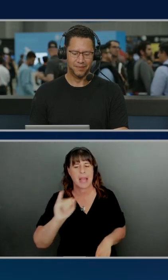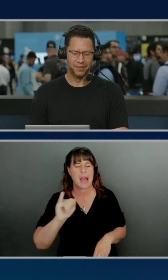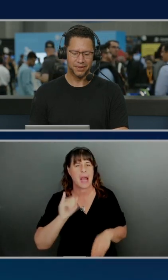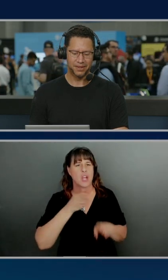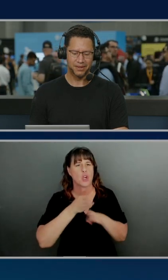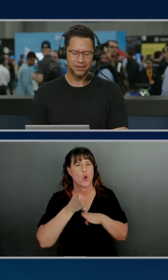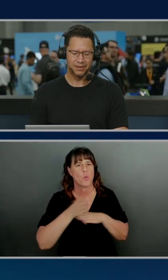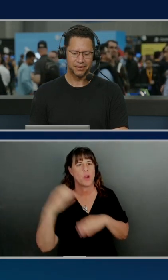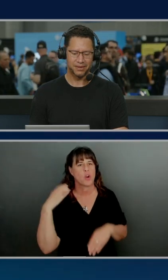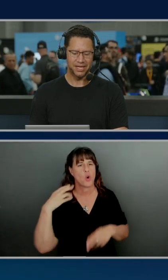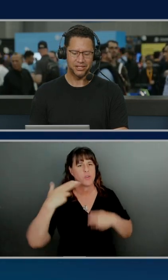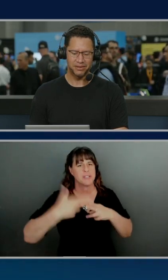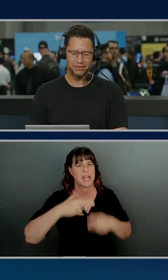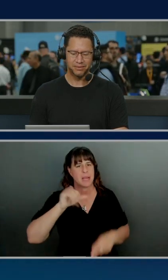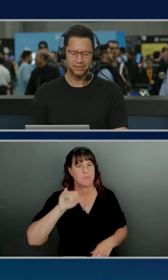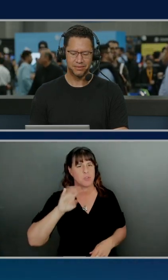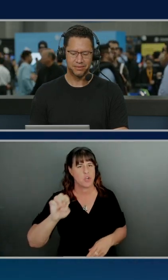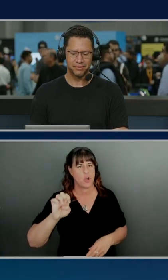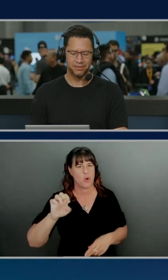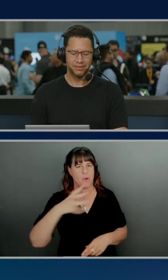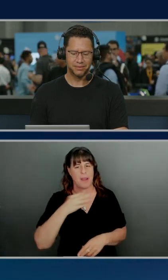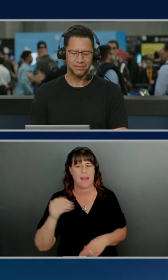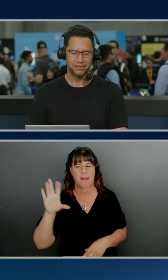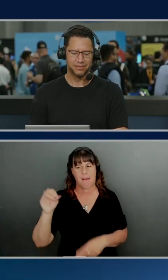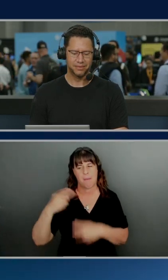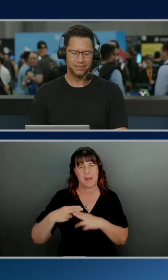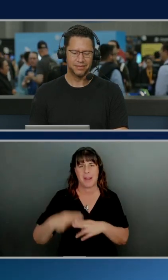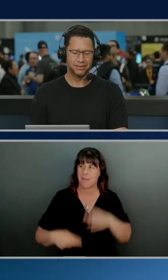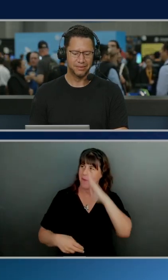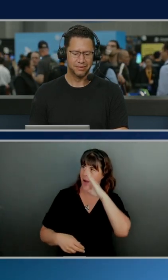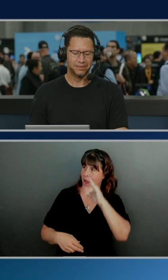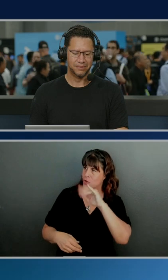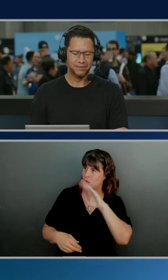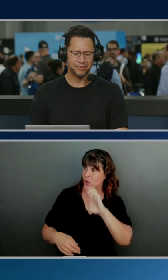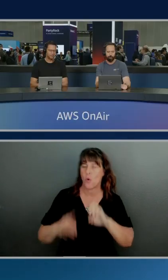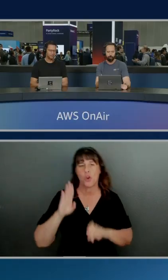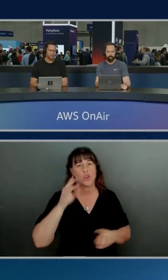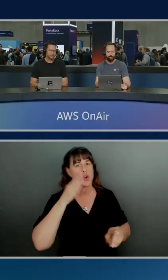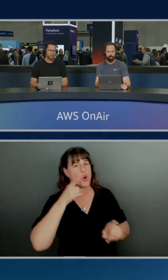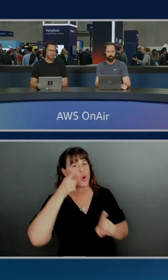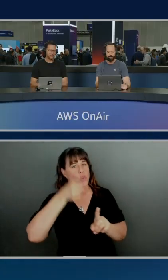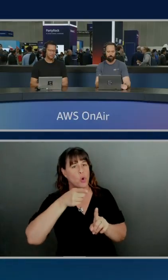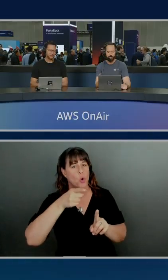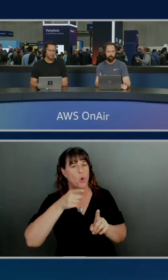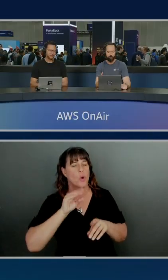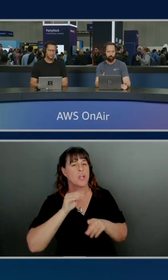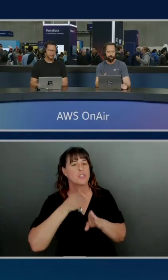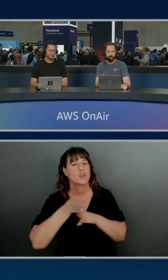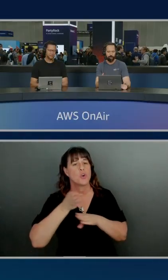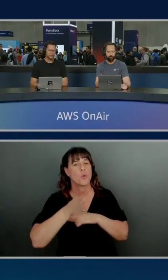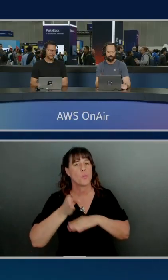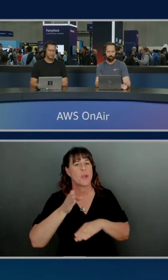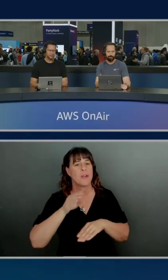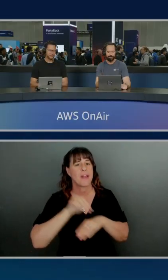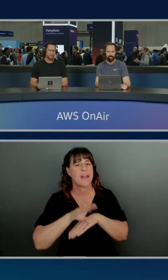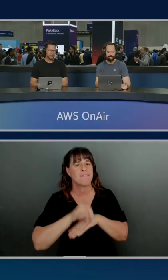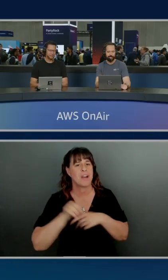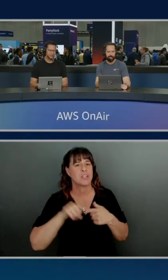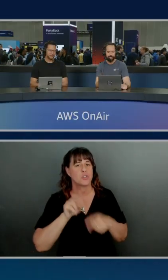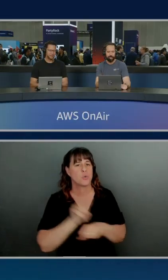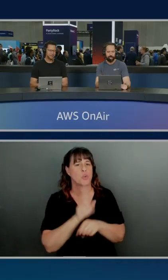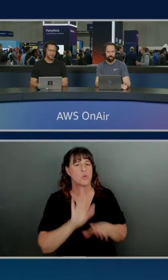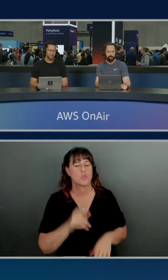Joe, gives a company name. Hi, Joe. Your goal is to give career advice to users. You'll be replying to users who are on the AI career coach